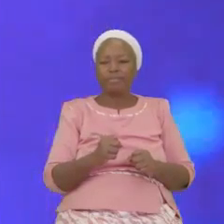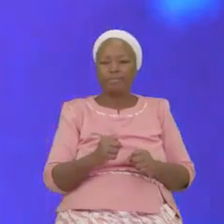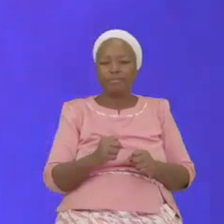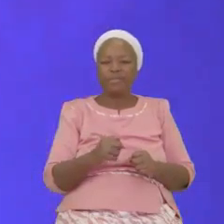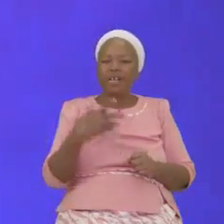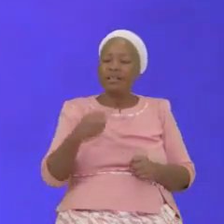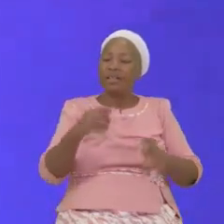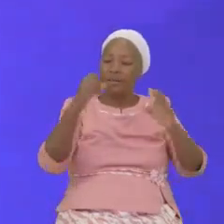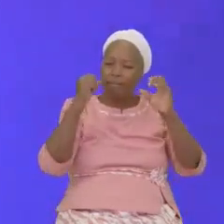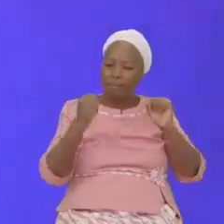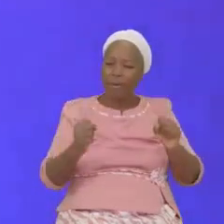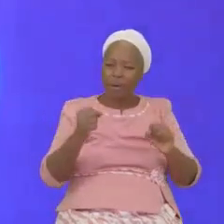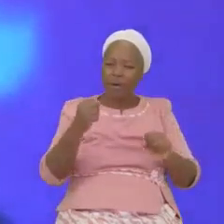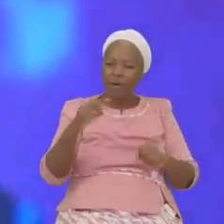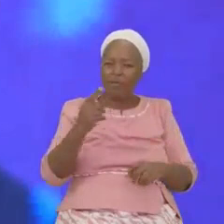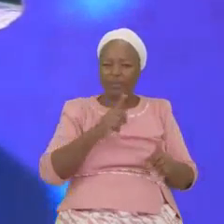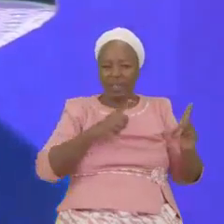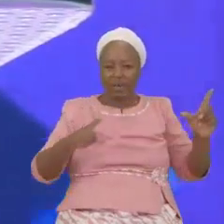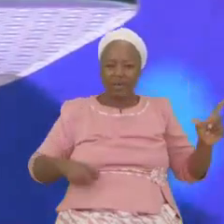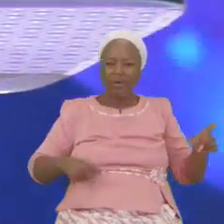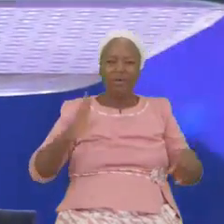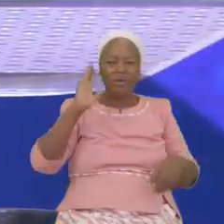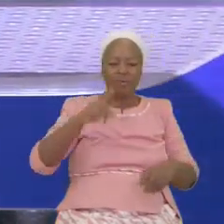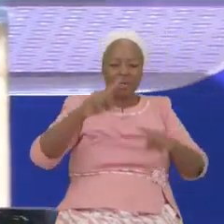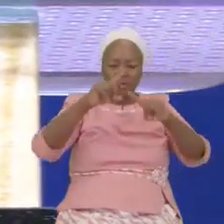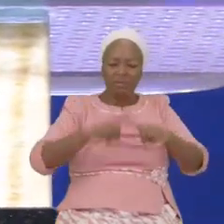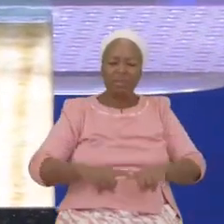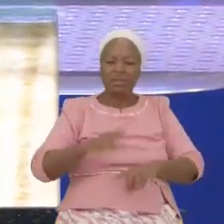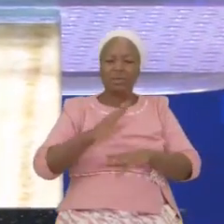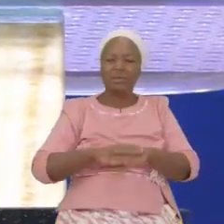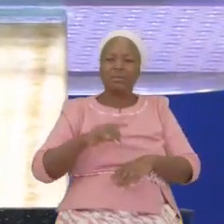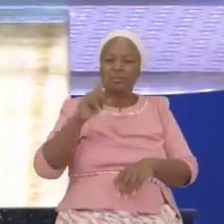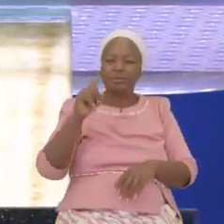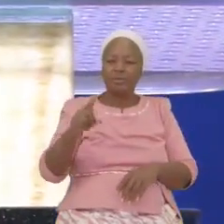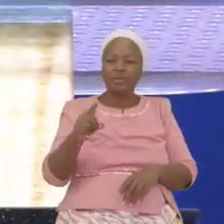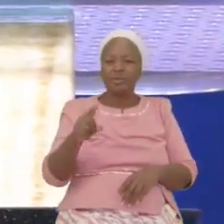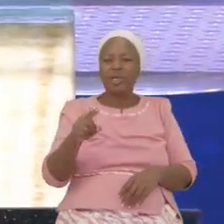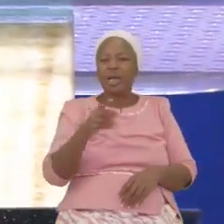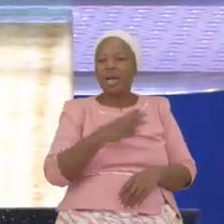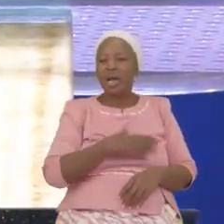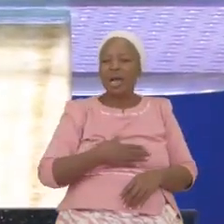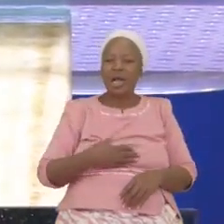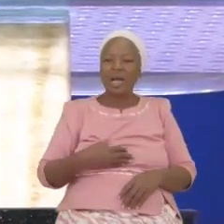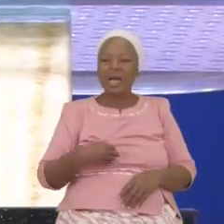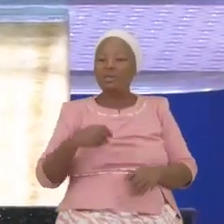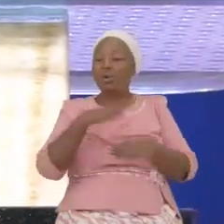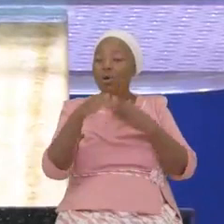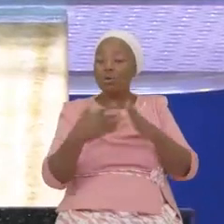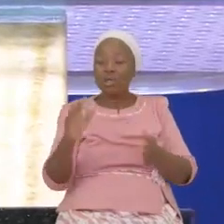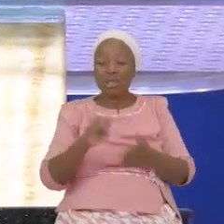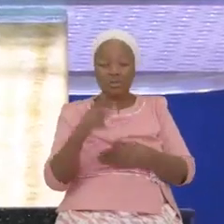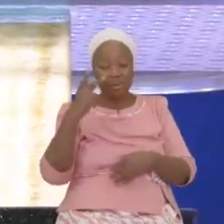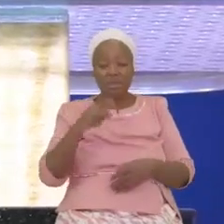The power of the Lord will rest upon you. And what seemed impossible in the